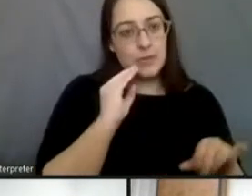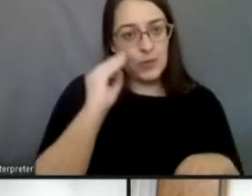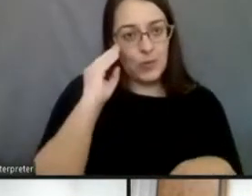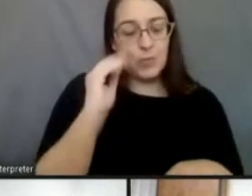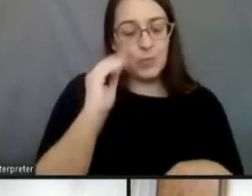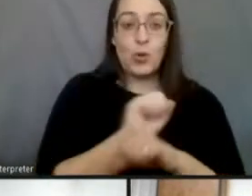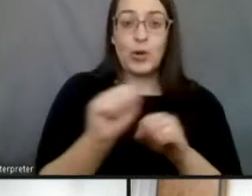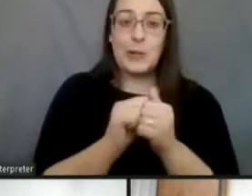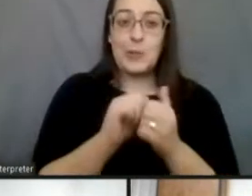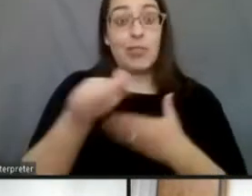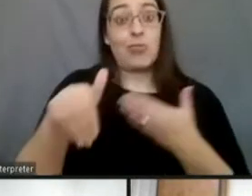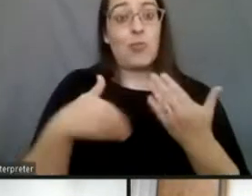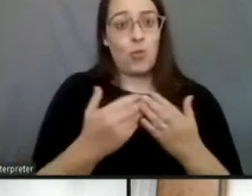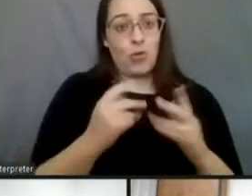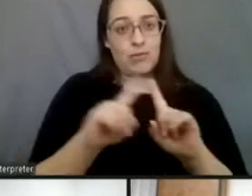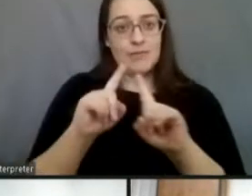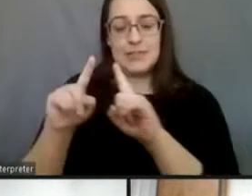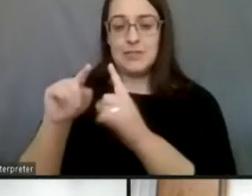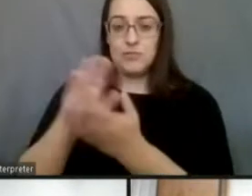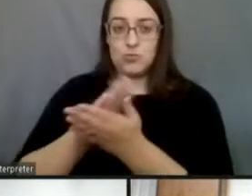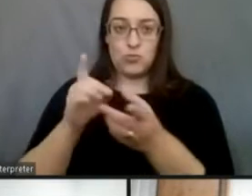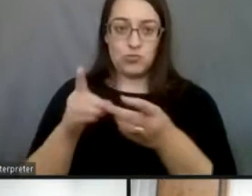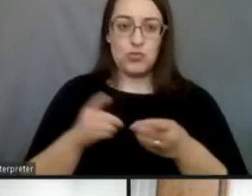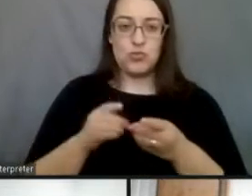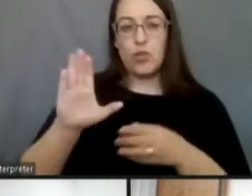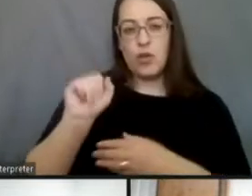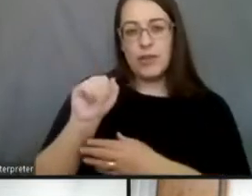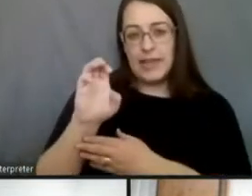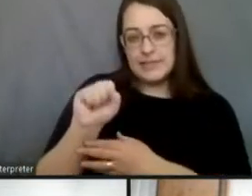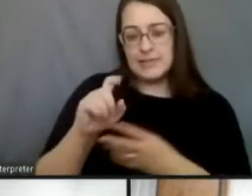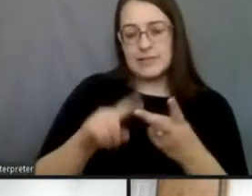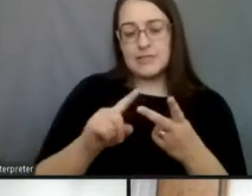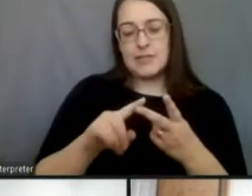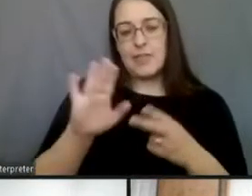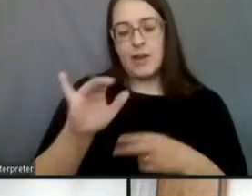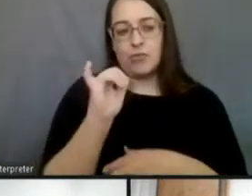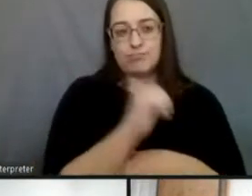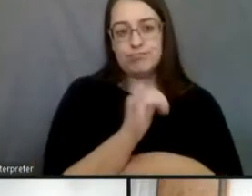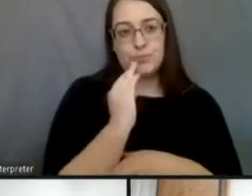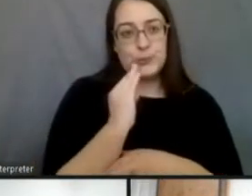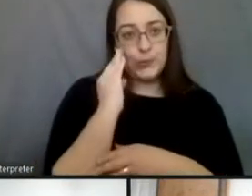of the school districts on their cases and quarantines.